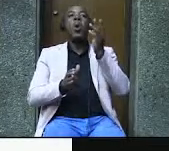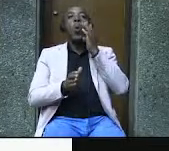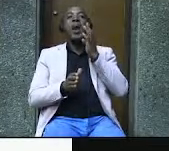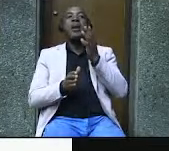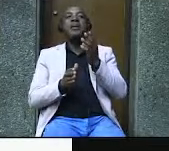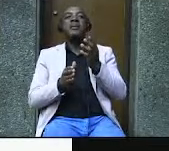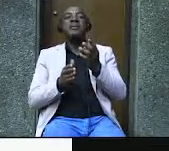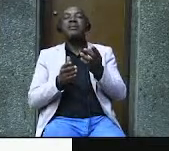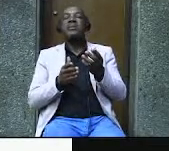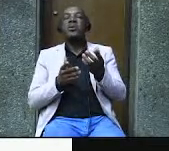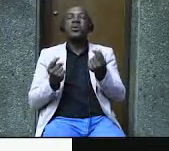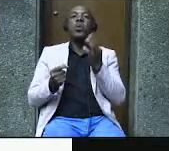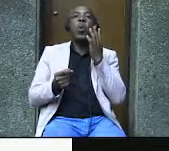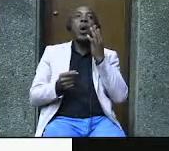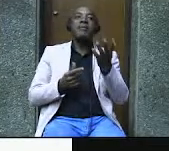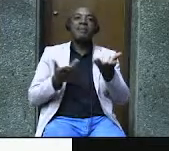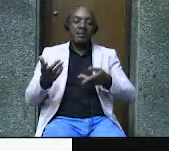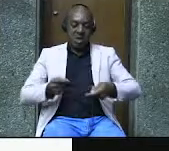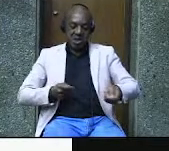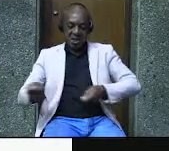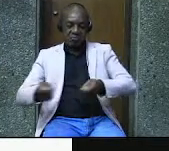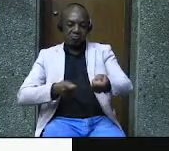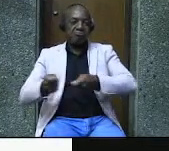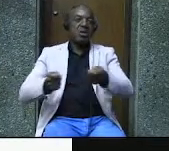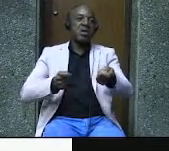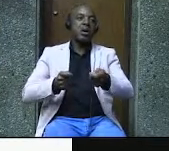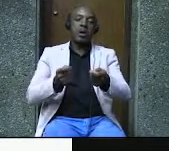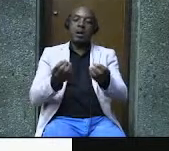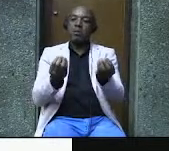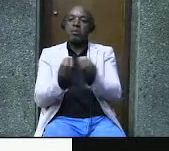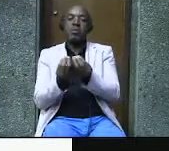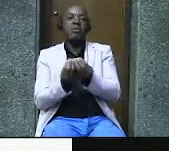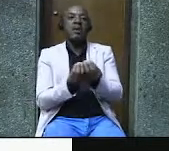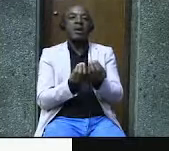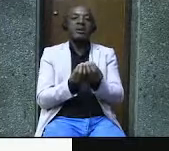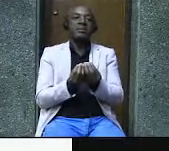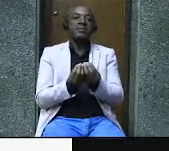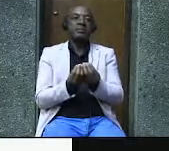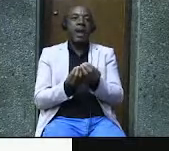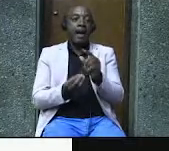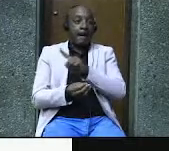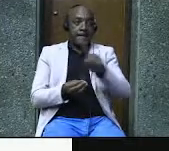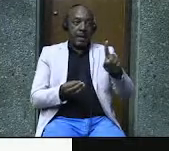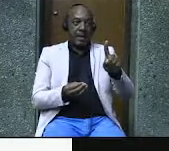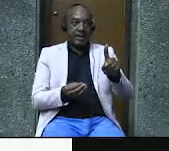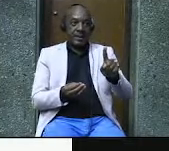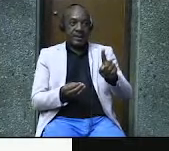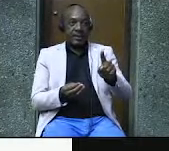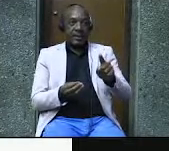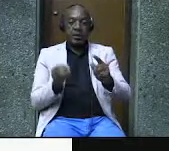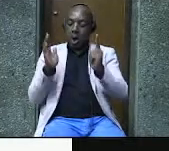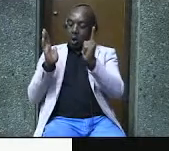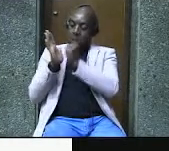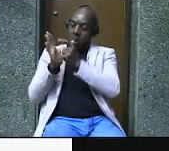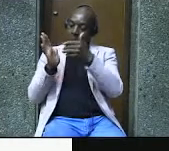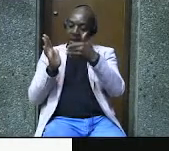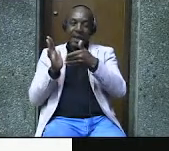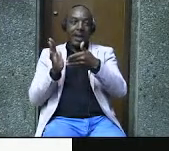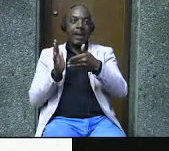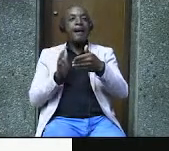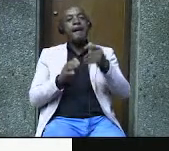you're selling your property in the open market. Although the act, the bill still